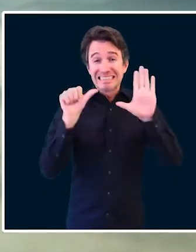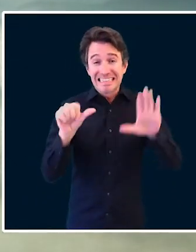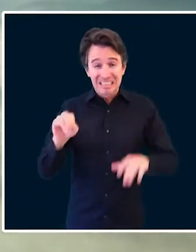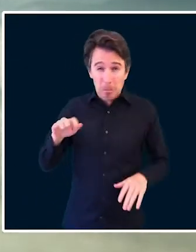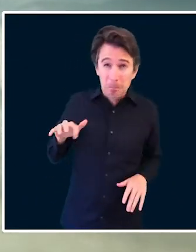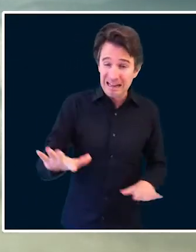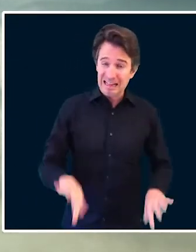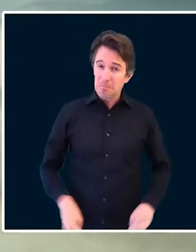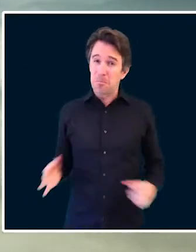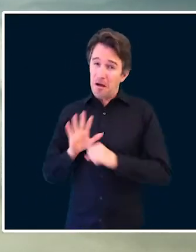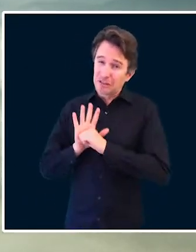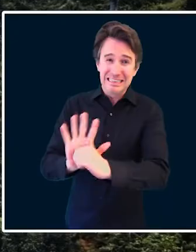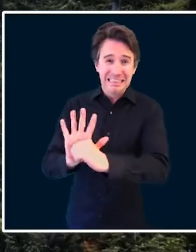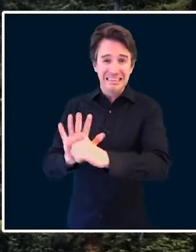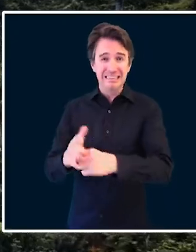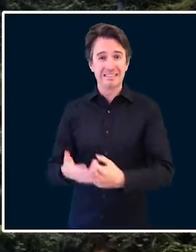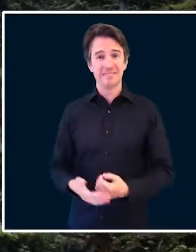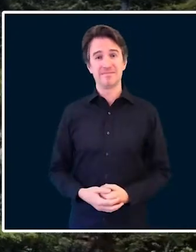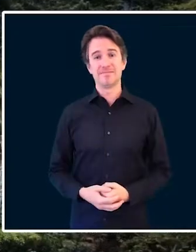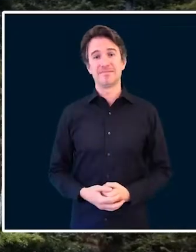another 106 million into poverty.